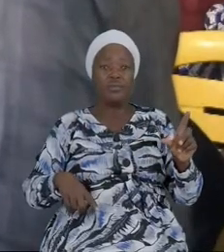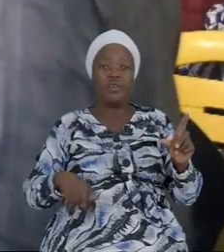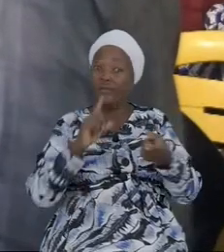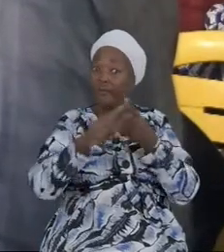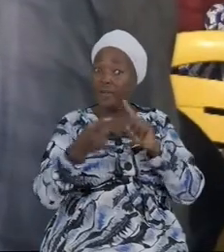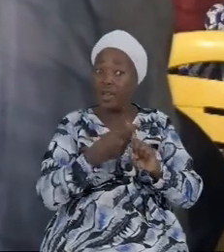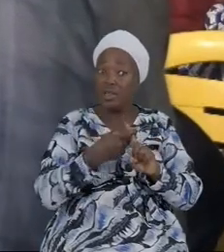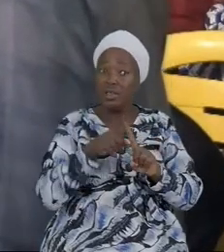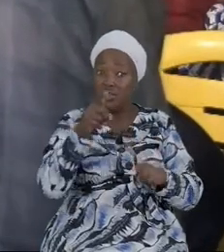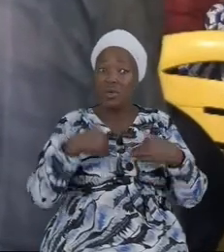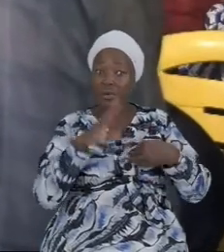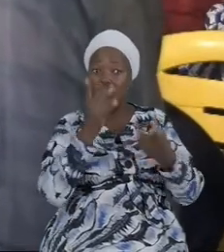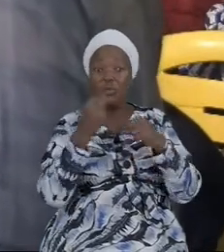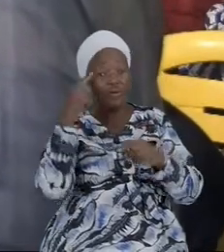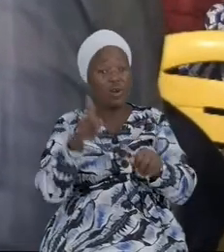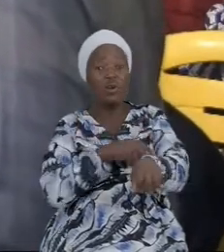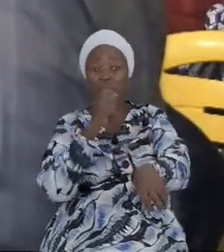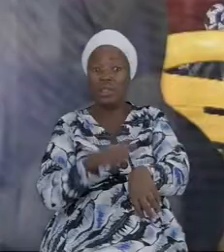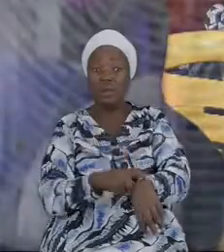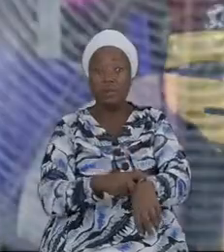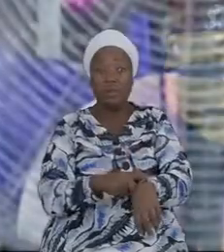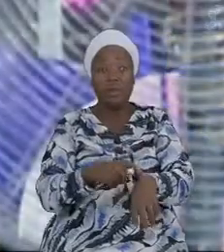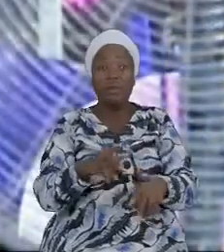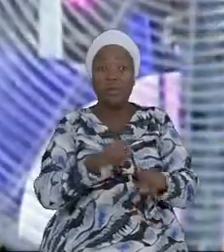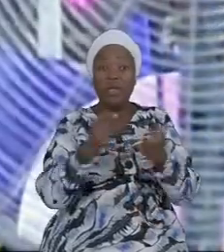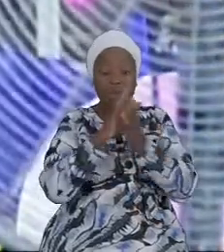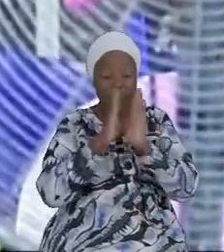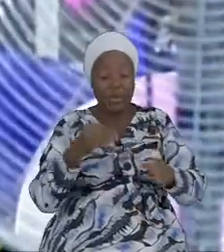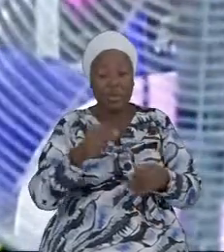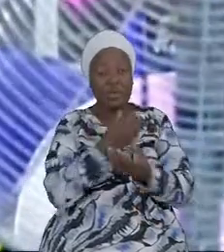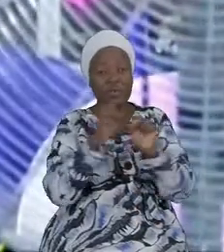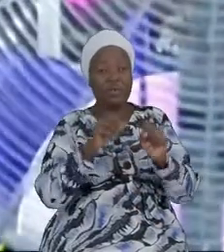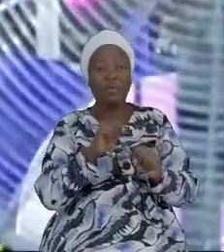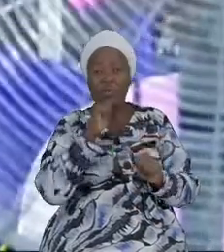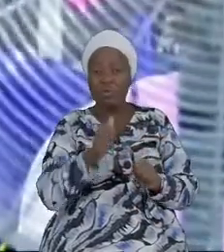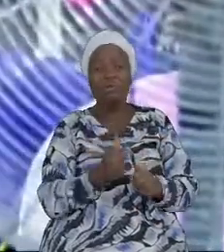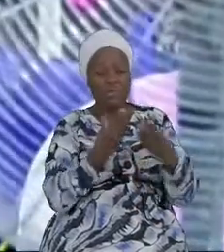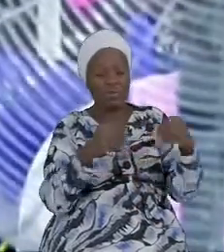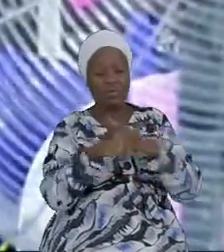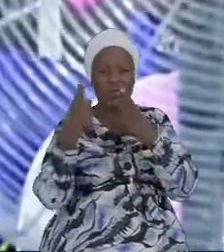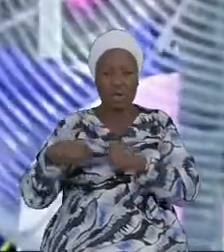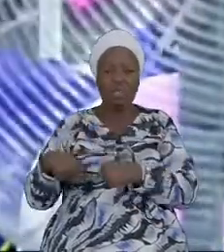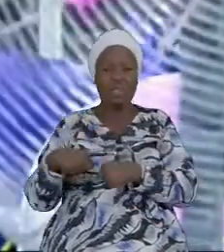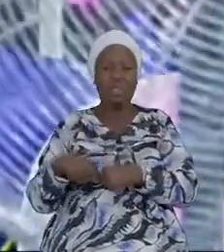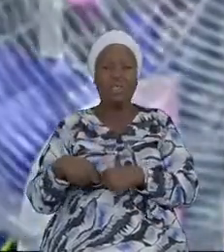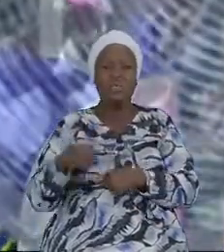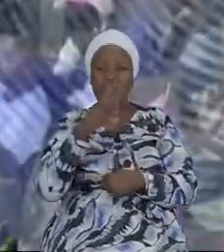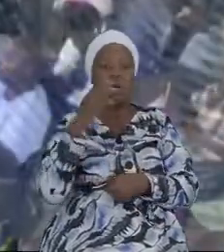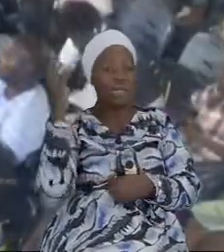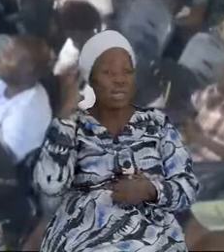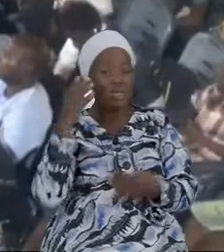Friend, you have been coming for a long time, but the peace of salvation has not settled in your heart. You are here